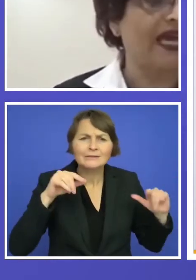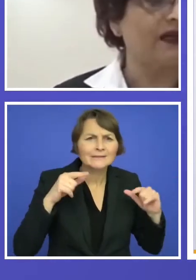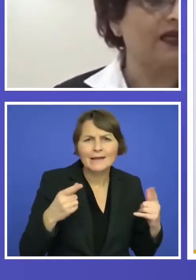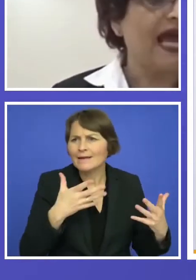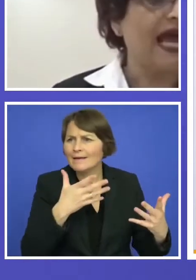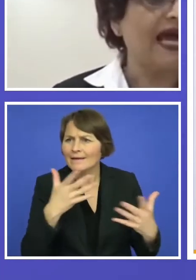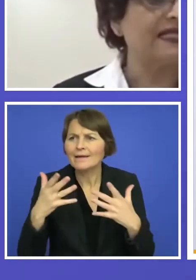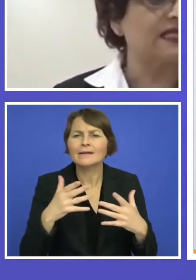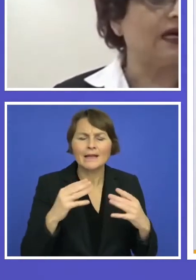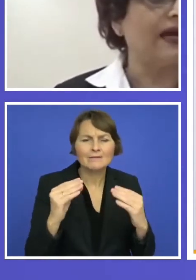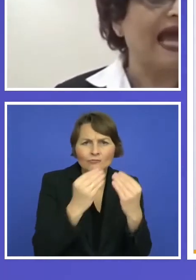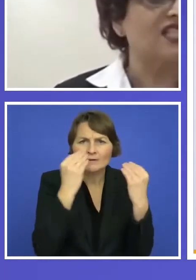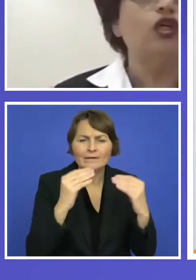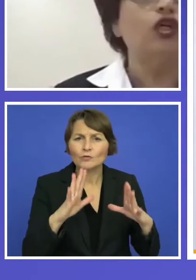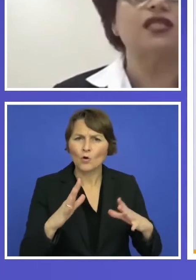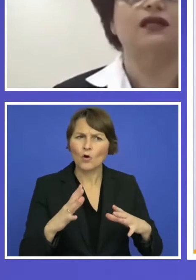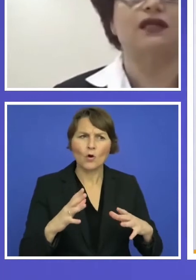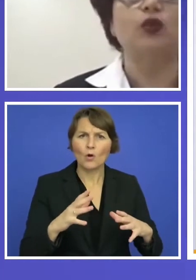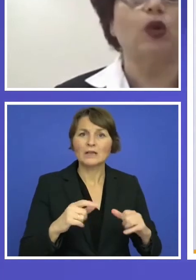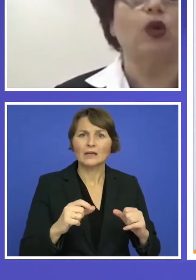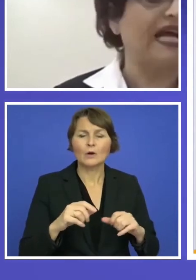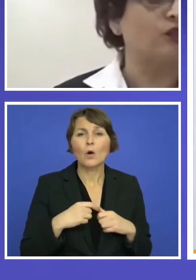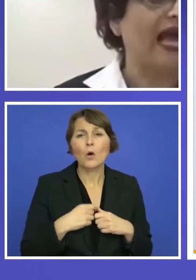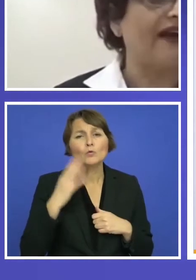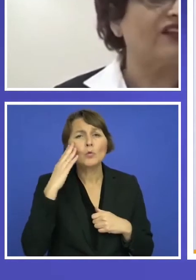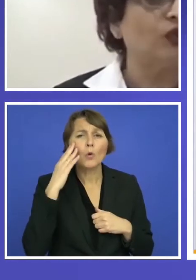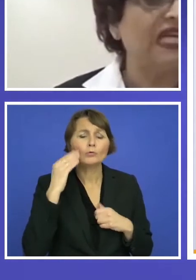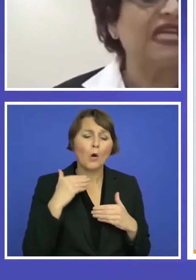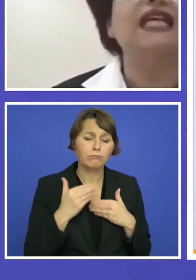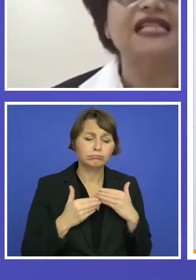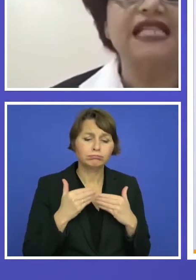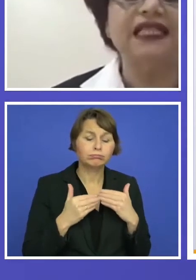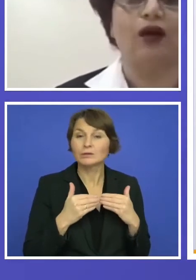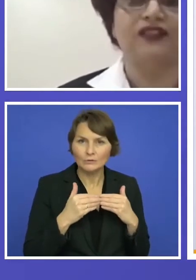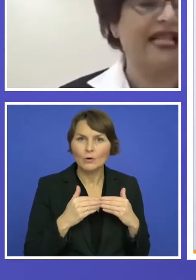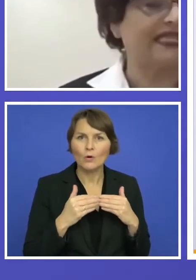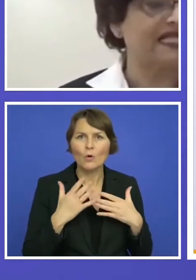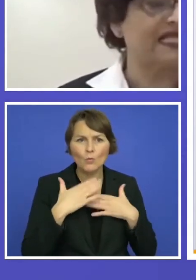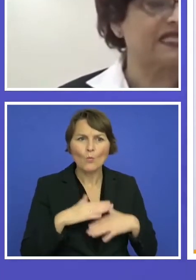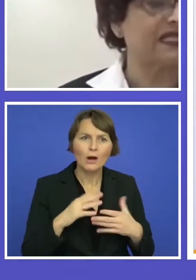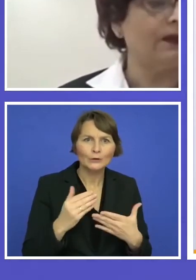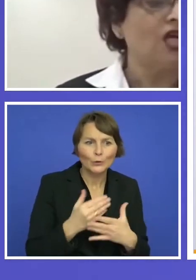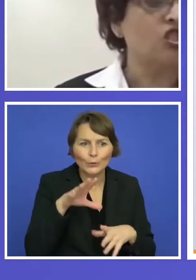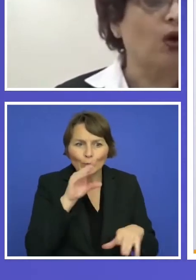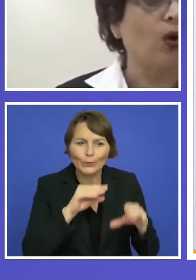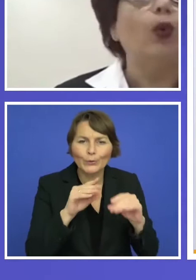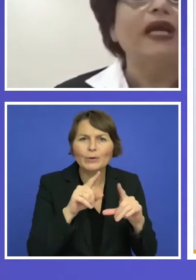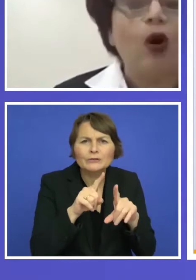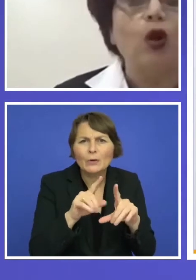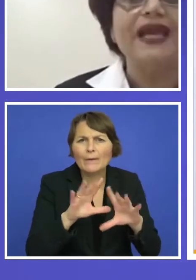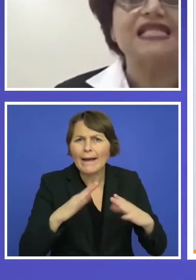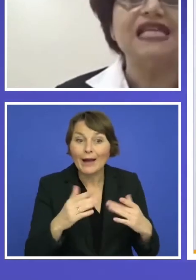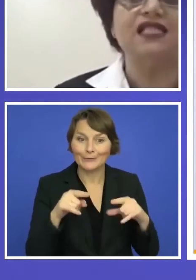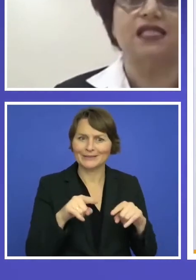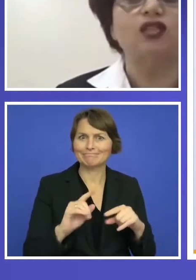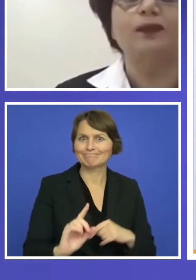growth there. And as nurses, we know that we have a unique understanding of the healthcare system. So